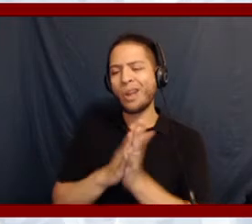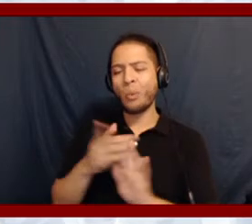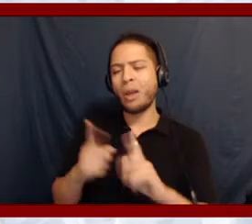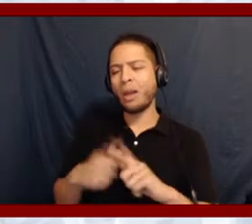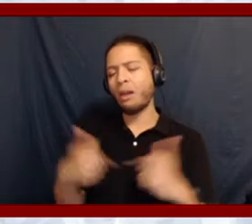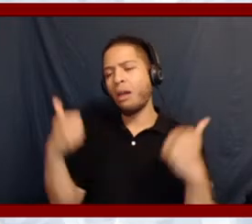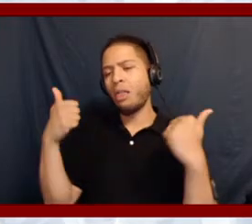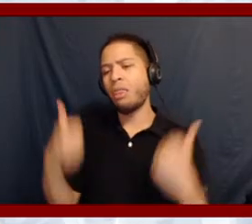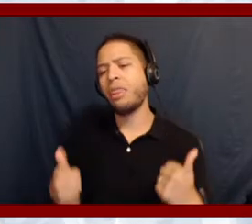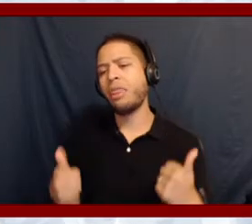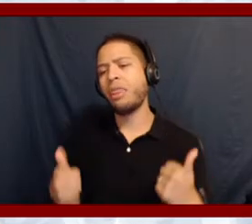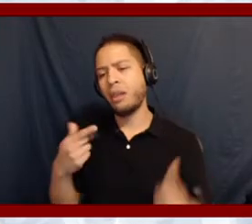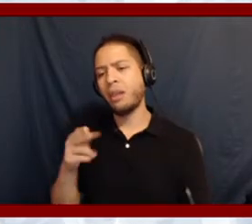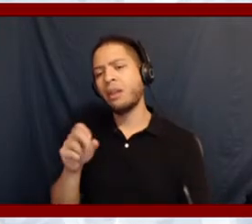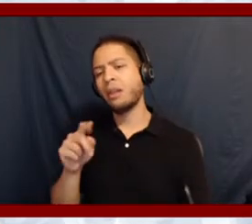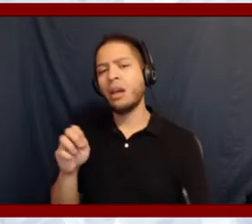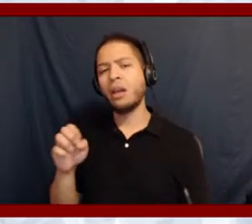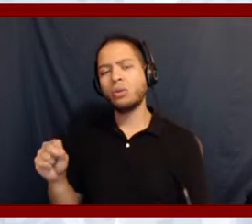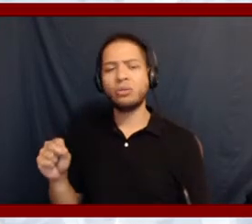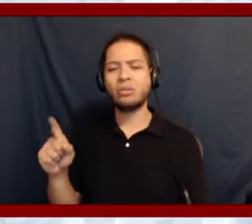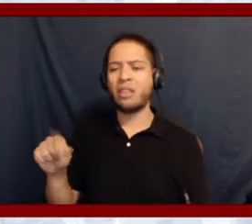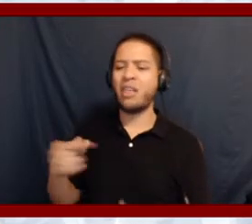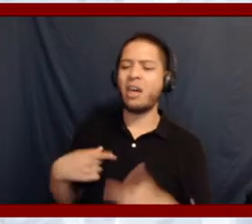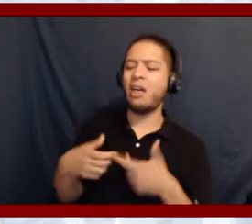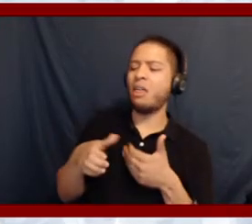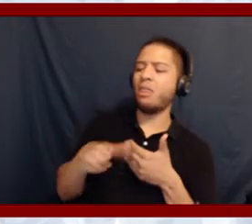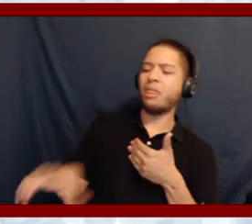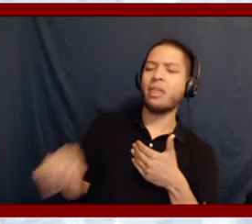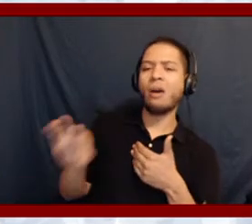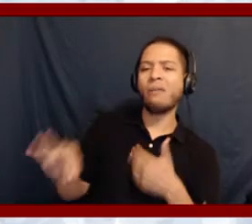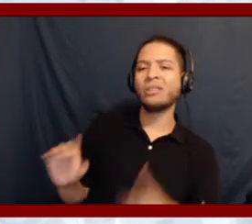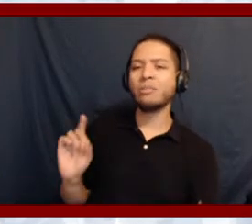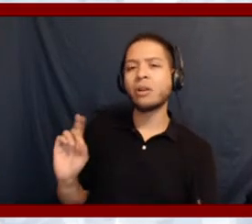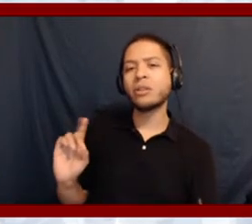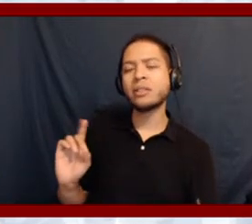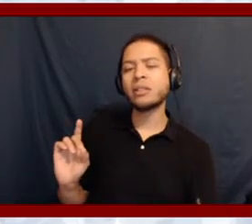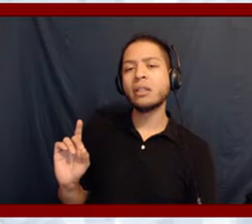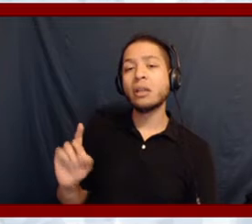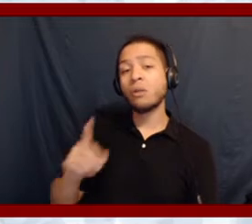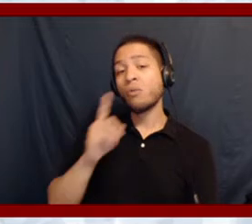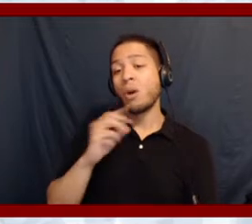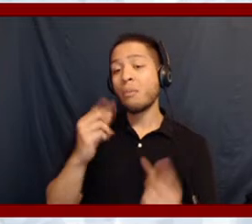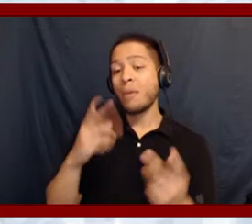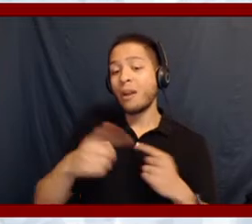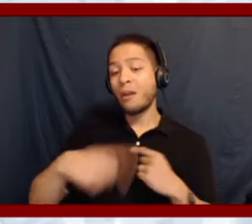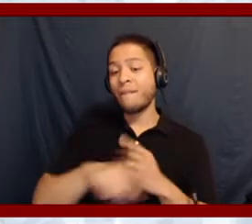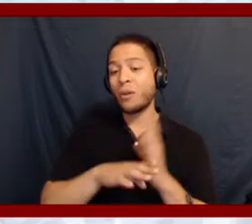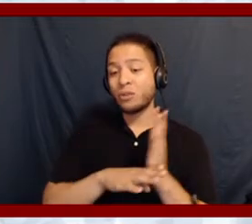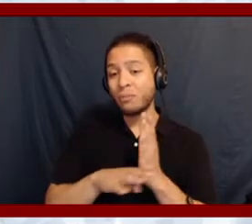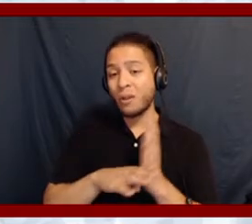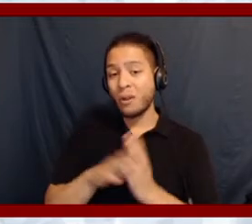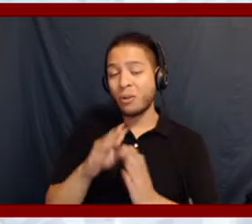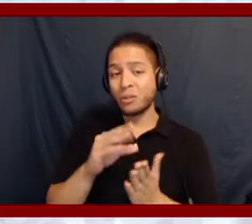this country would do without them for a large group of minority citizens seeking to better themselves? Mr.